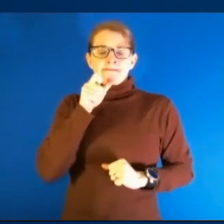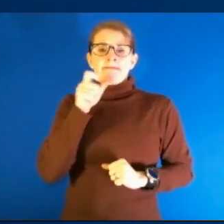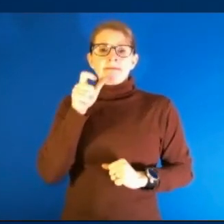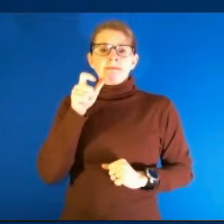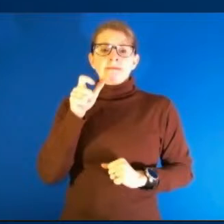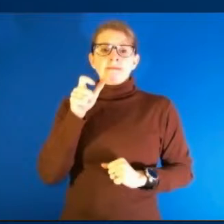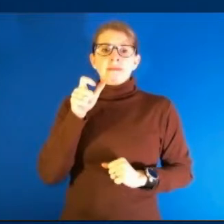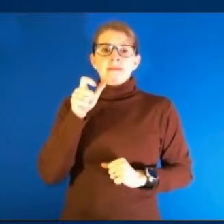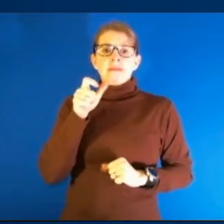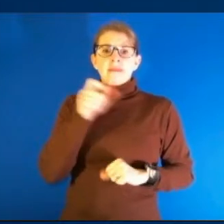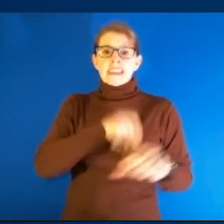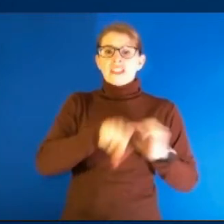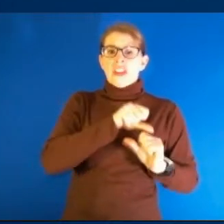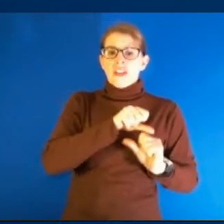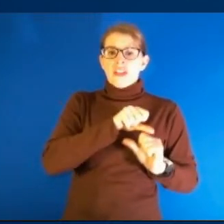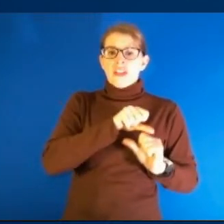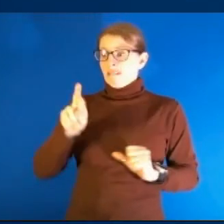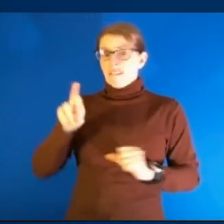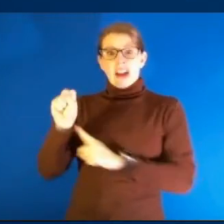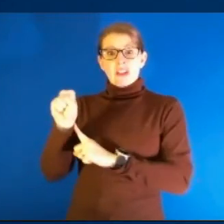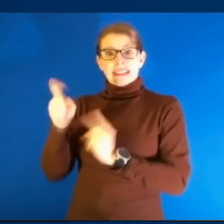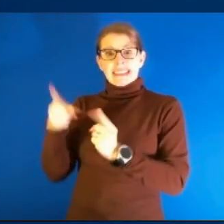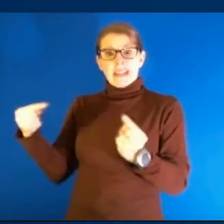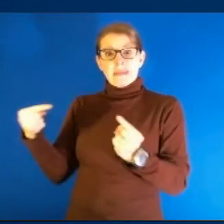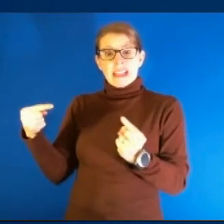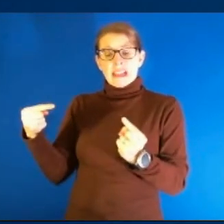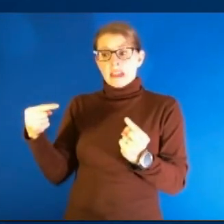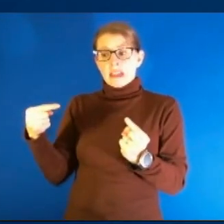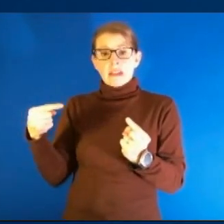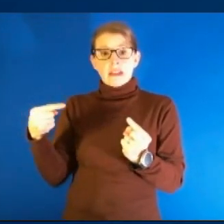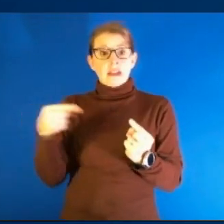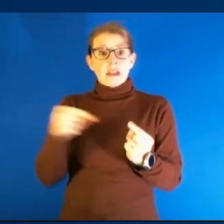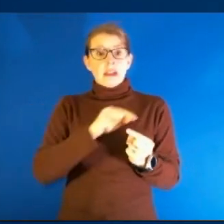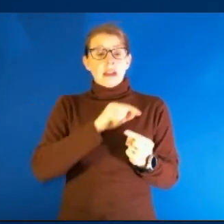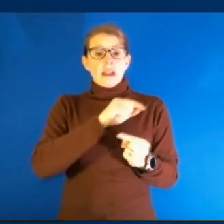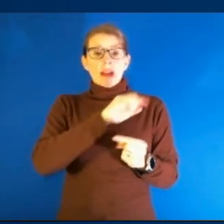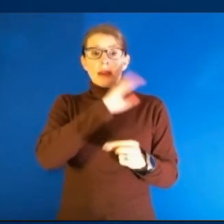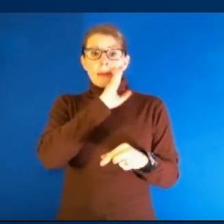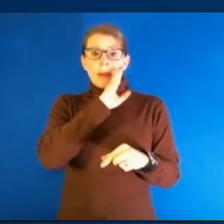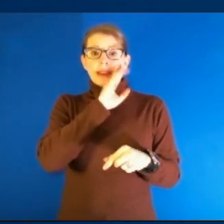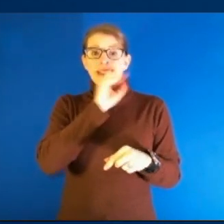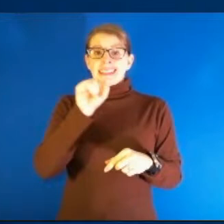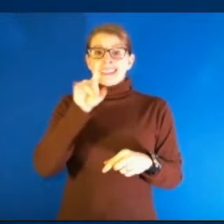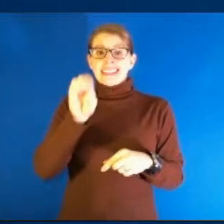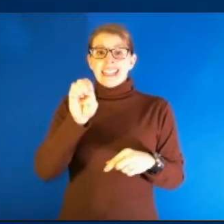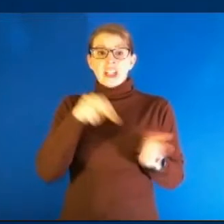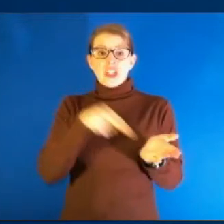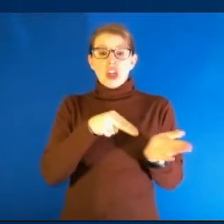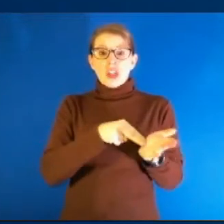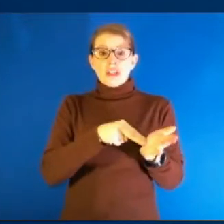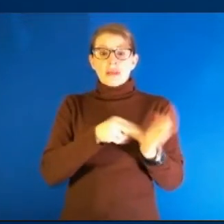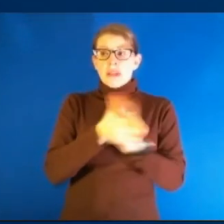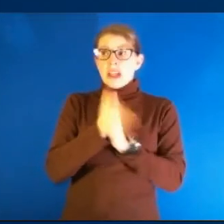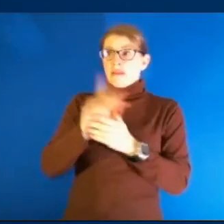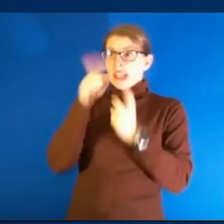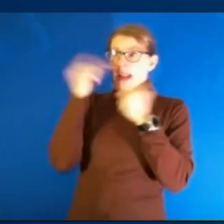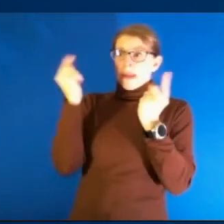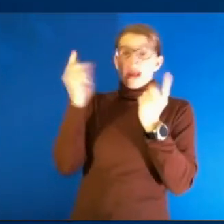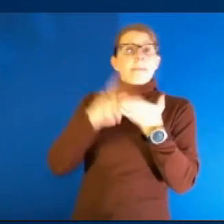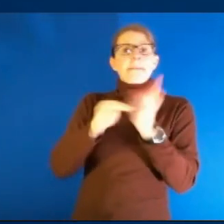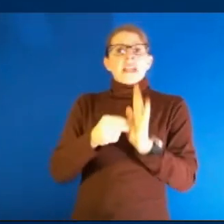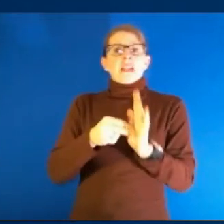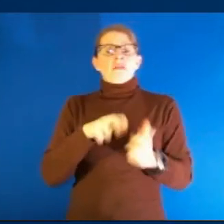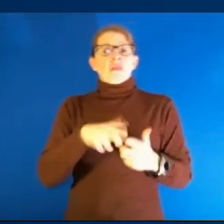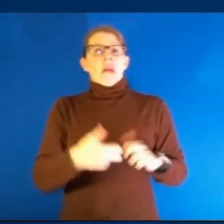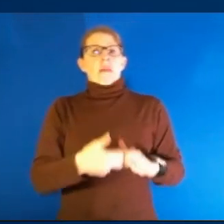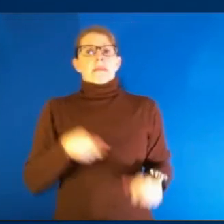each other. When you turn a bedside nurse into the enemy, you've got a problem. Because the nursing